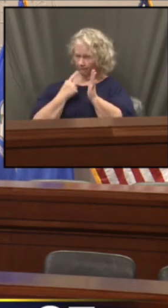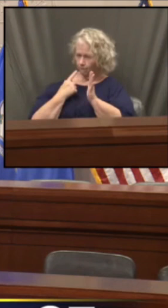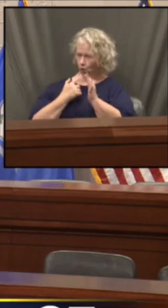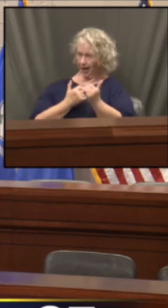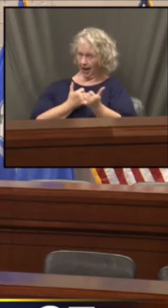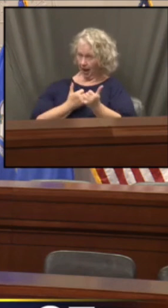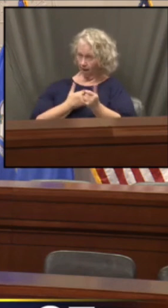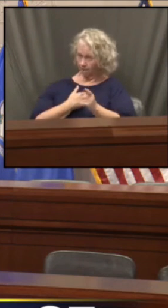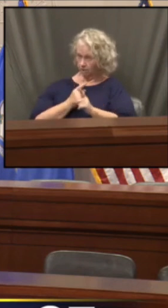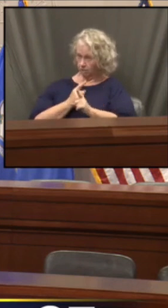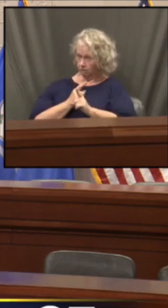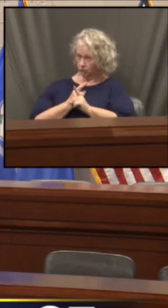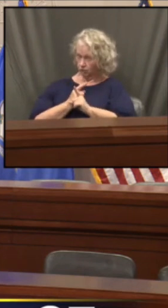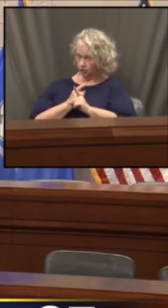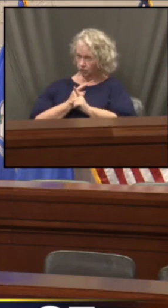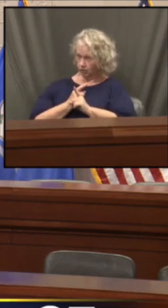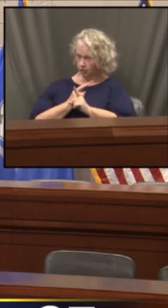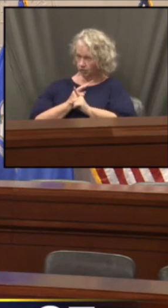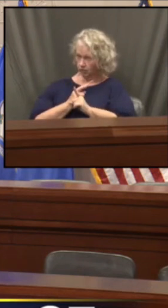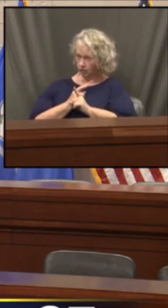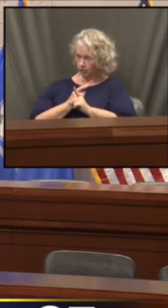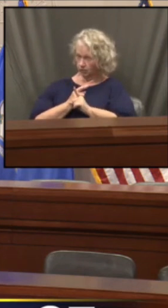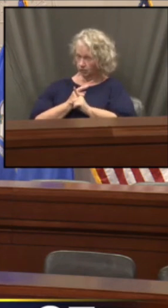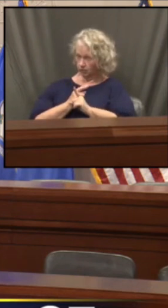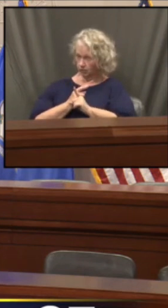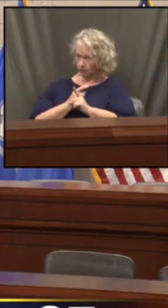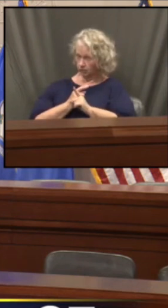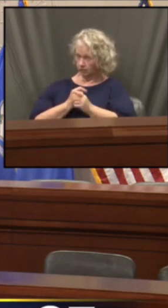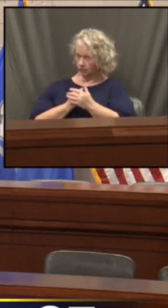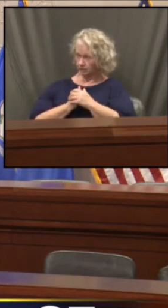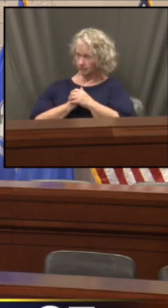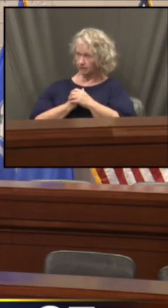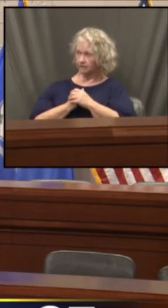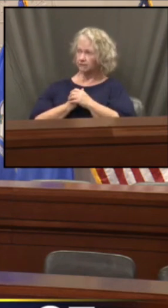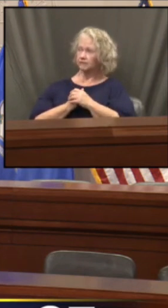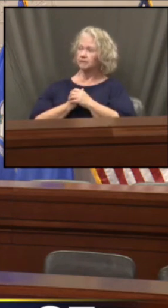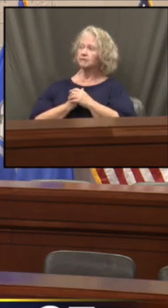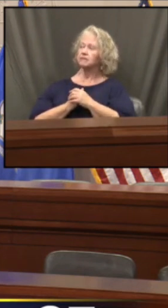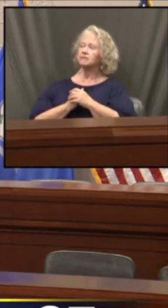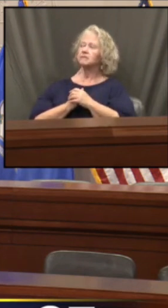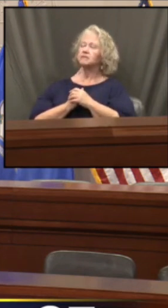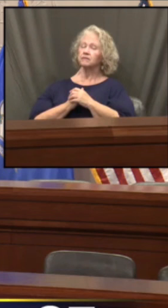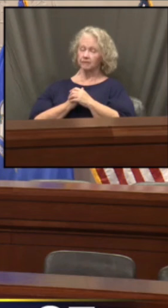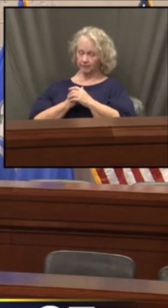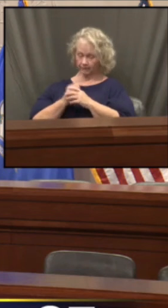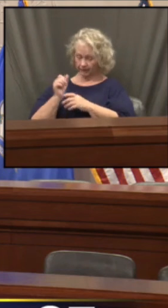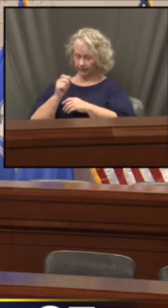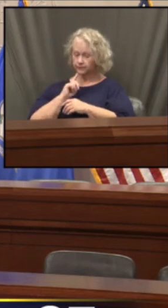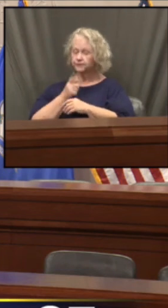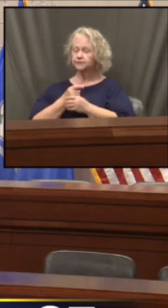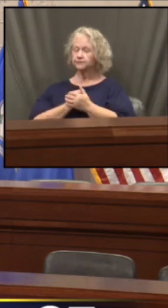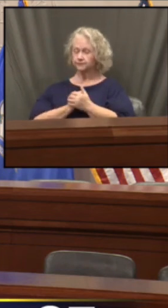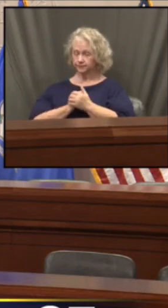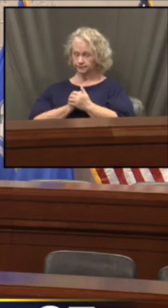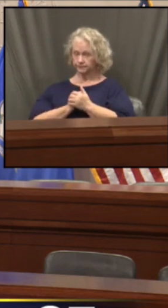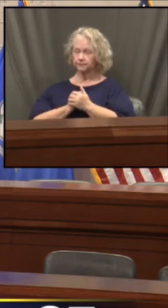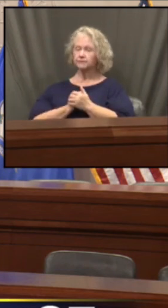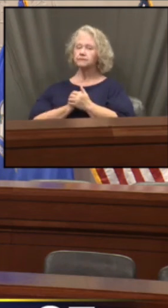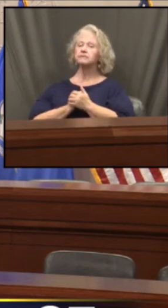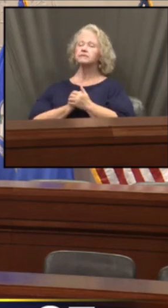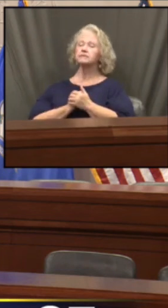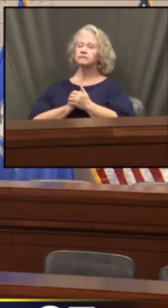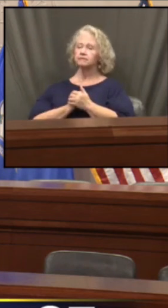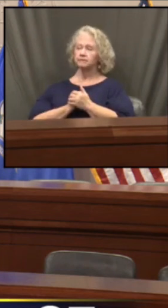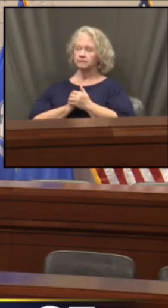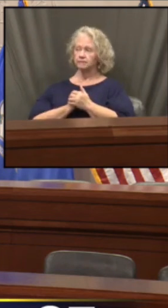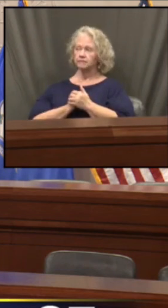stand at this moment, that those people get vaccinated. Is that right? afraid so. Okay,